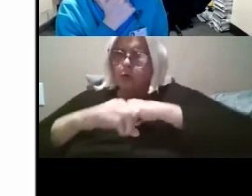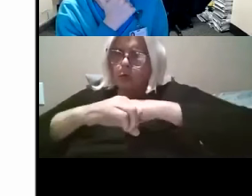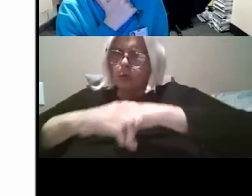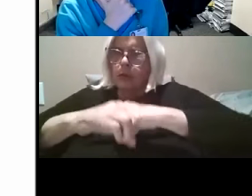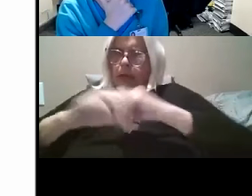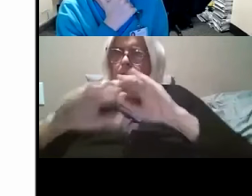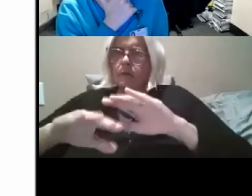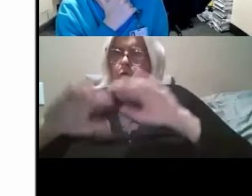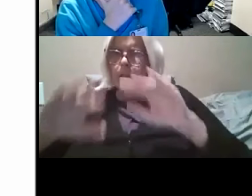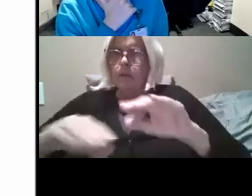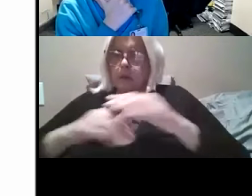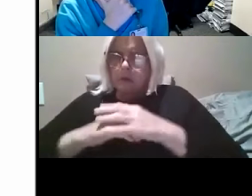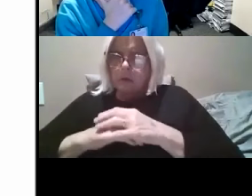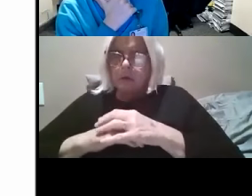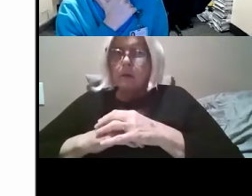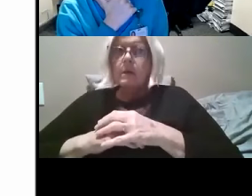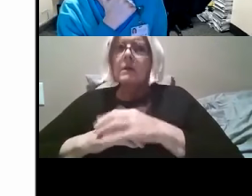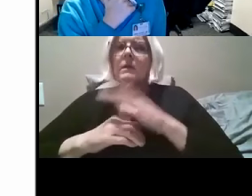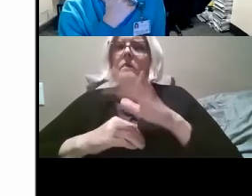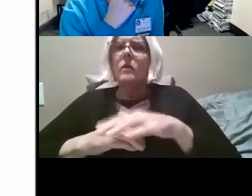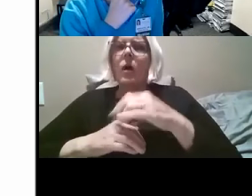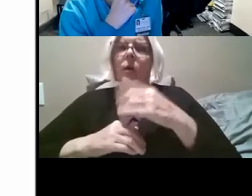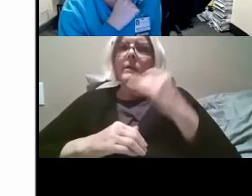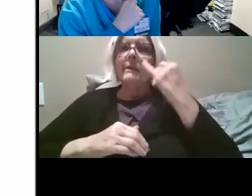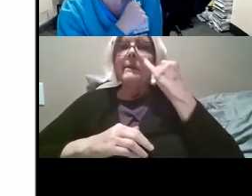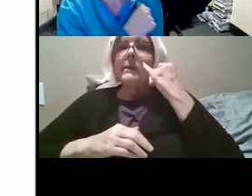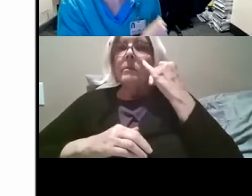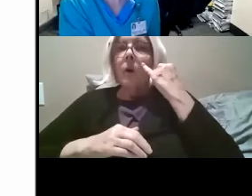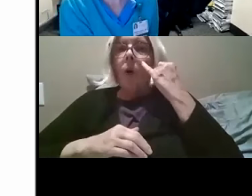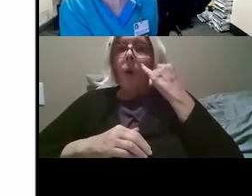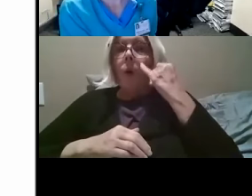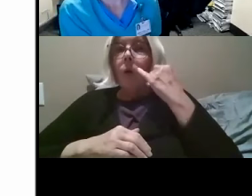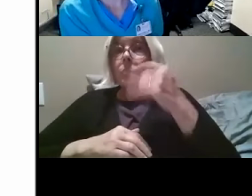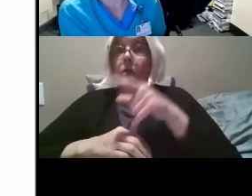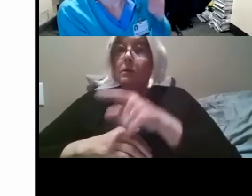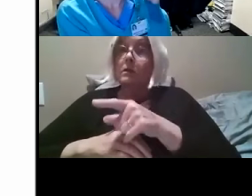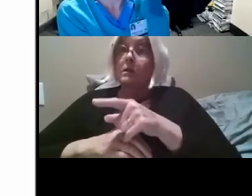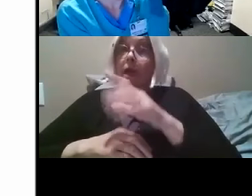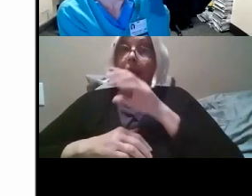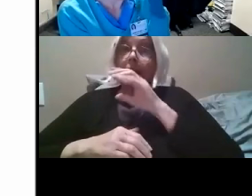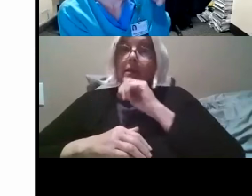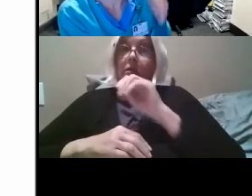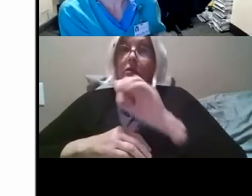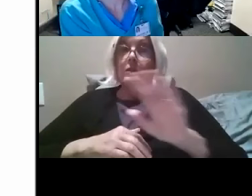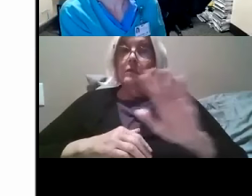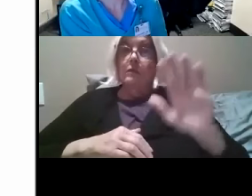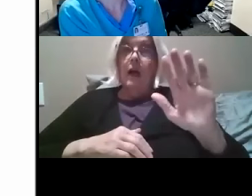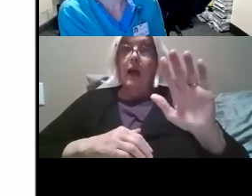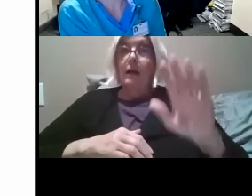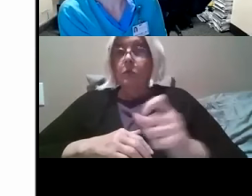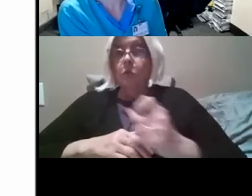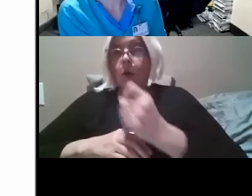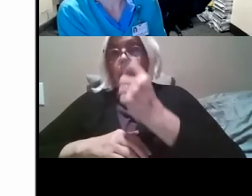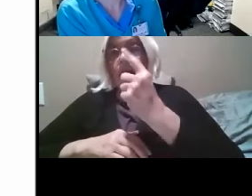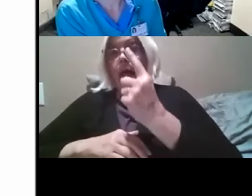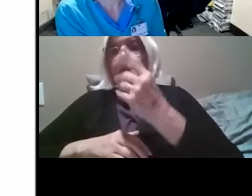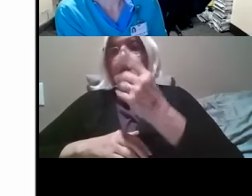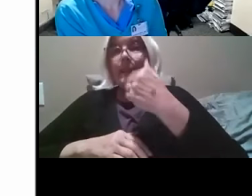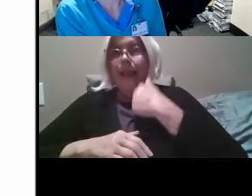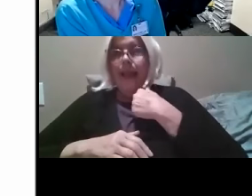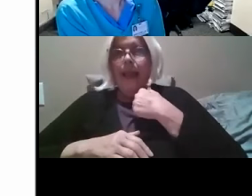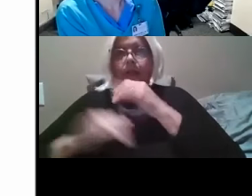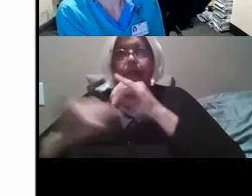if they were questioning, they had the same rate of myocarditis as the teenagers, the 12 to